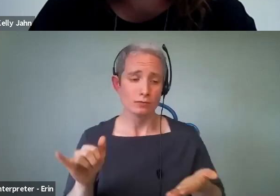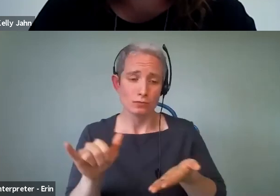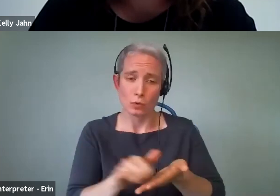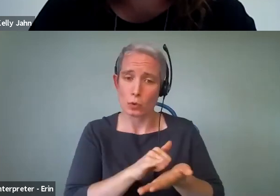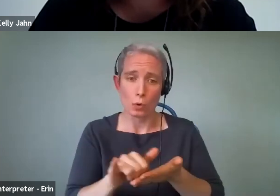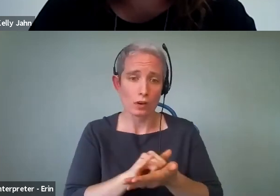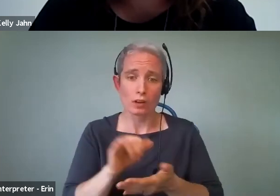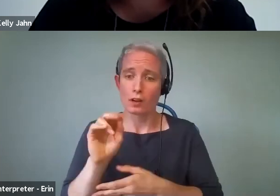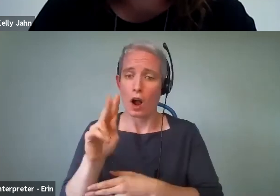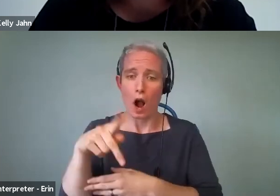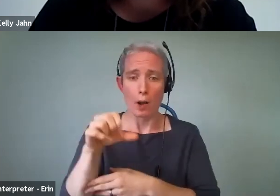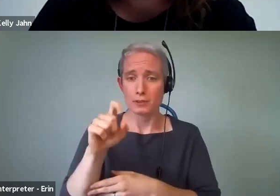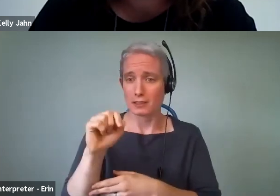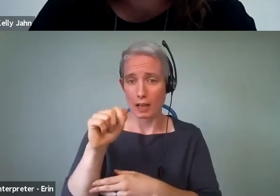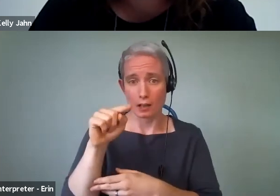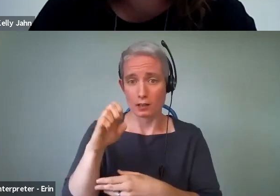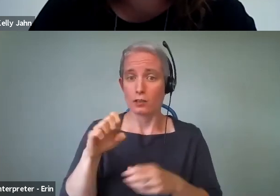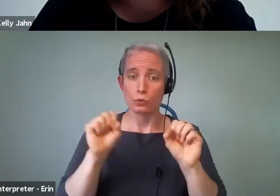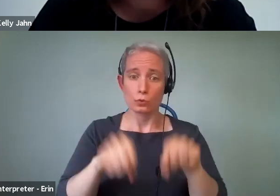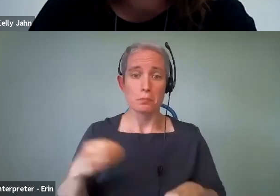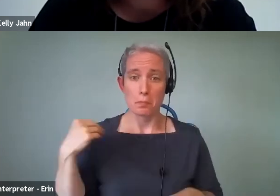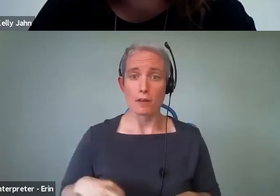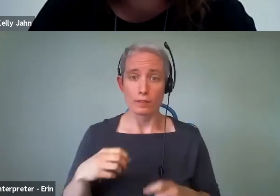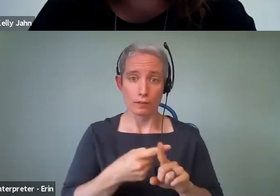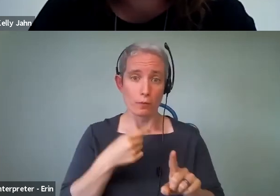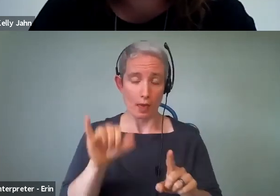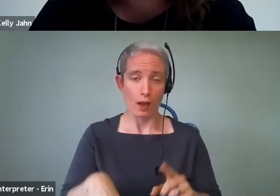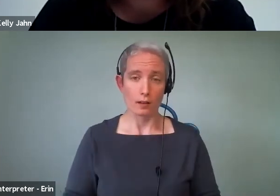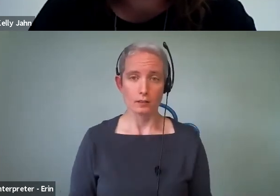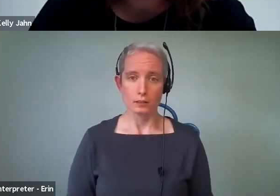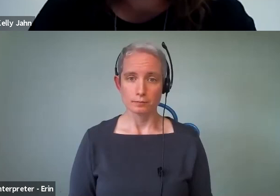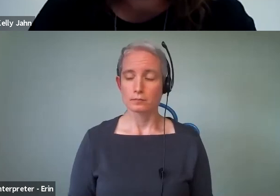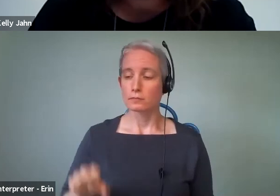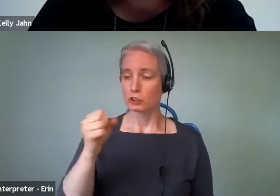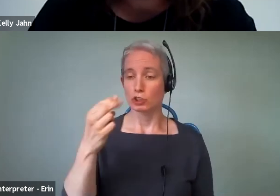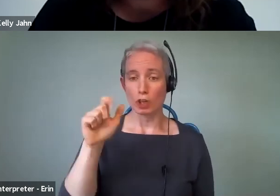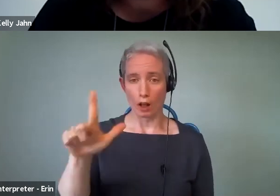living. It goes, Suzanne, it also goes to the whole idea of